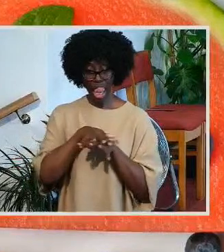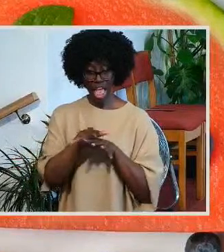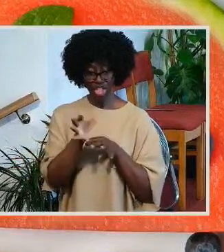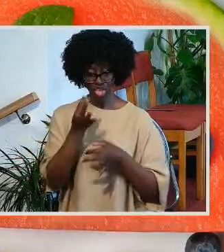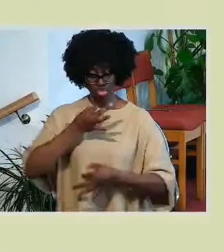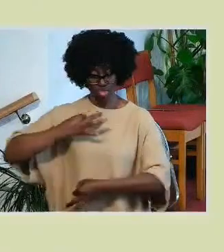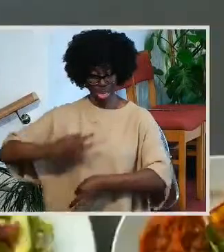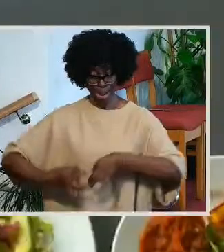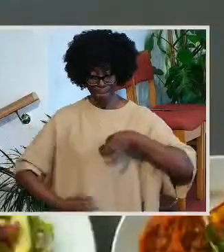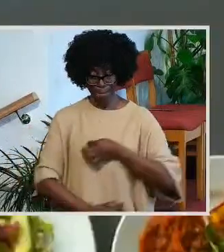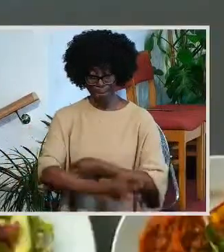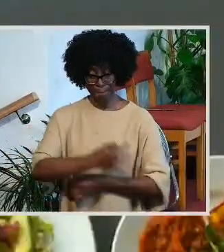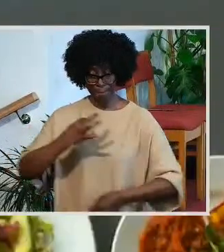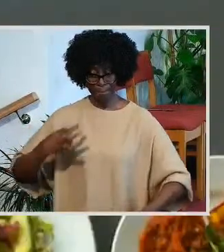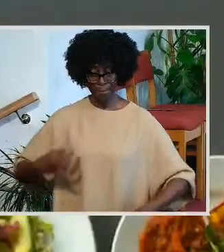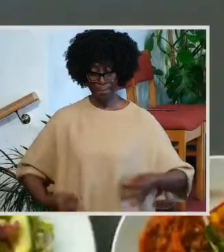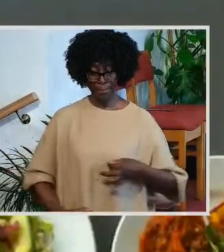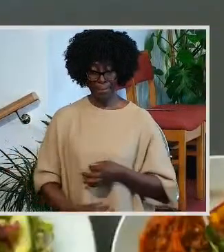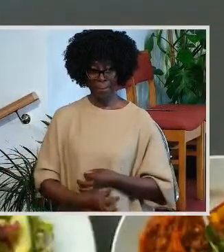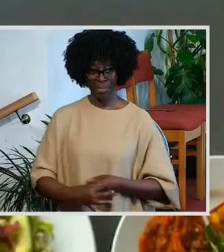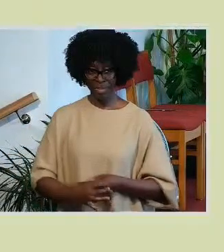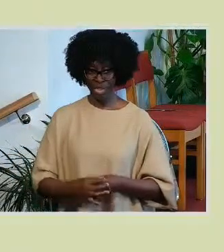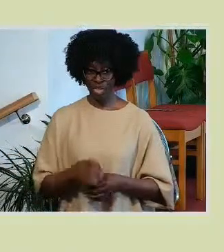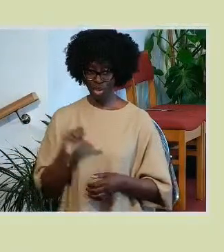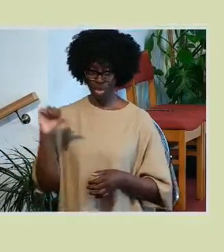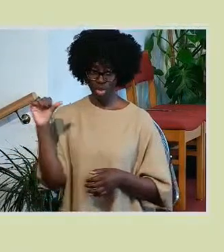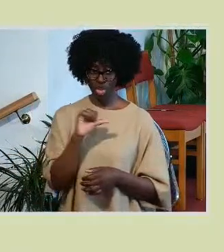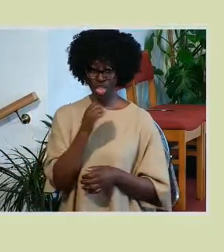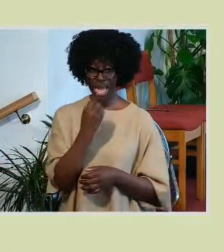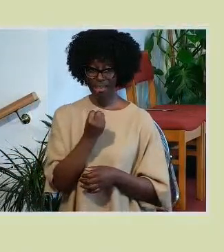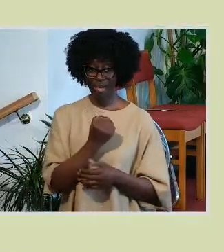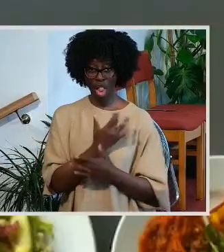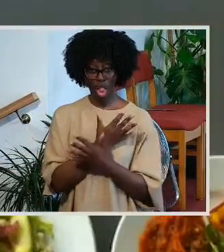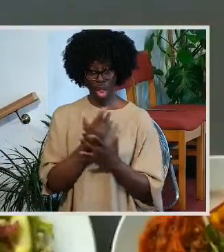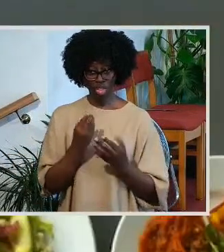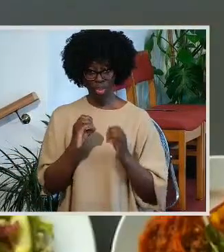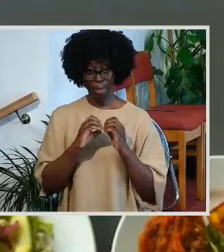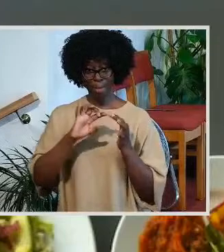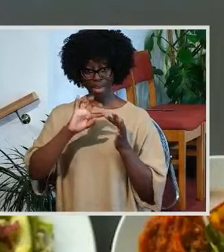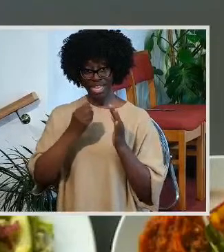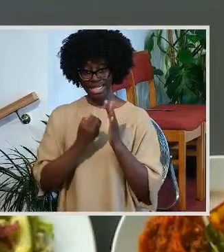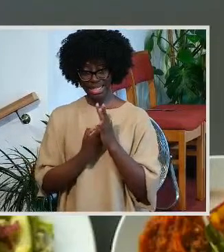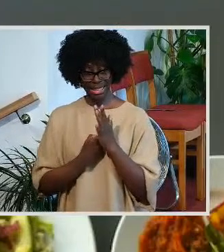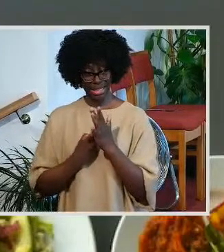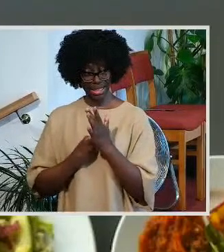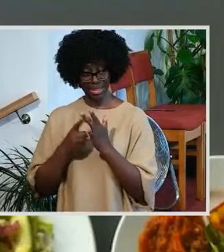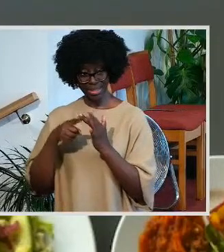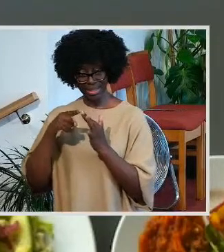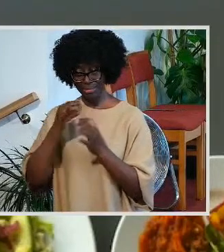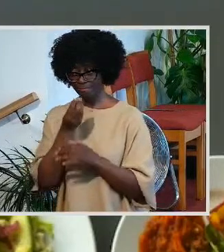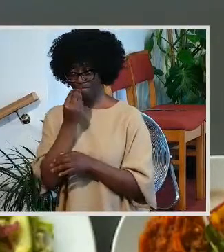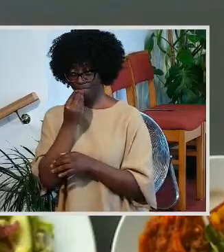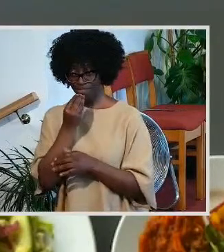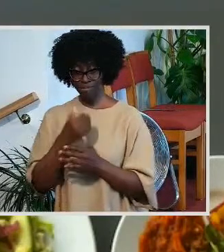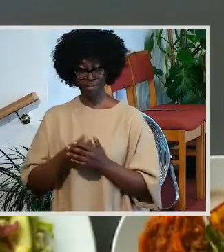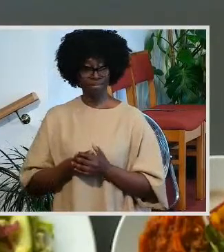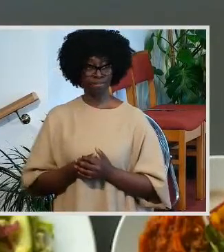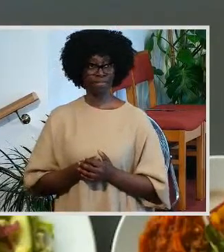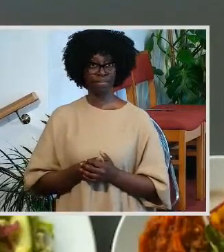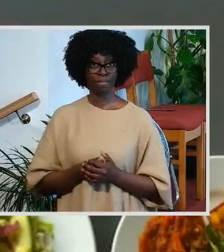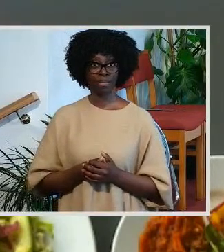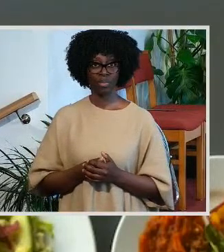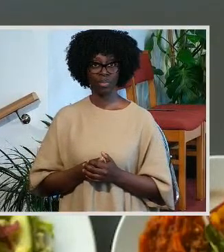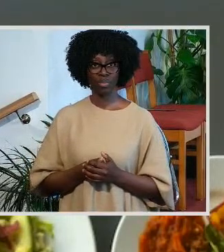between the nerve cells. So we should have lots of those in our diets. I'll skip that one. So another study also showed